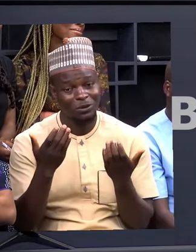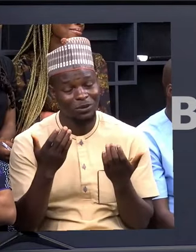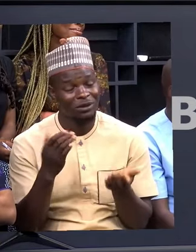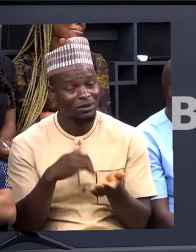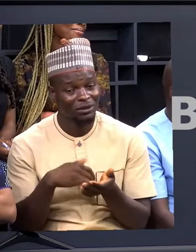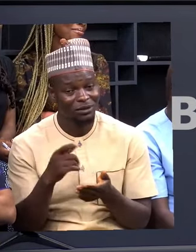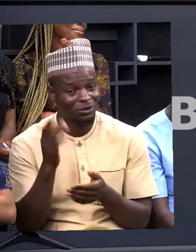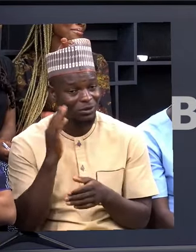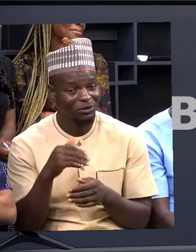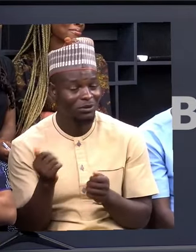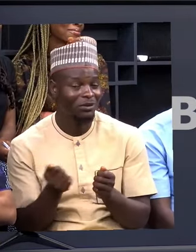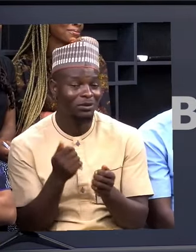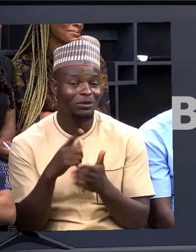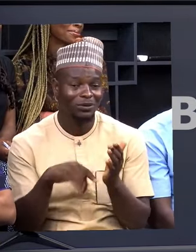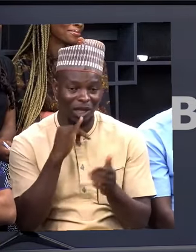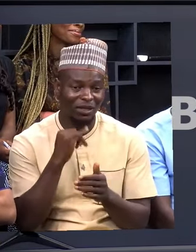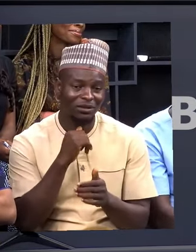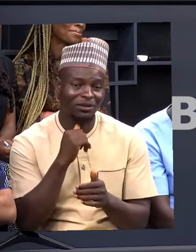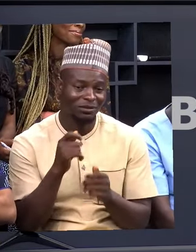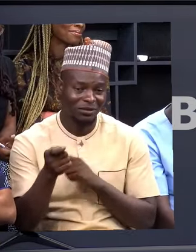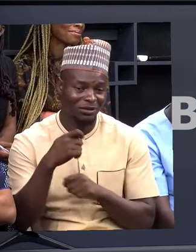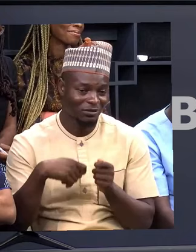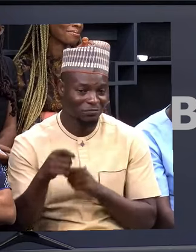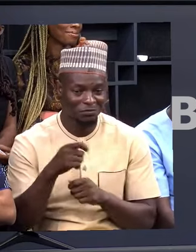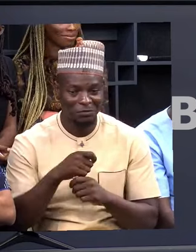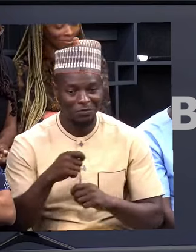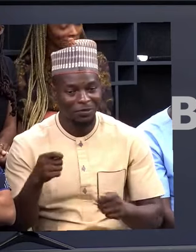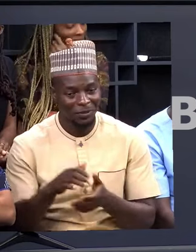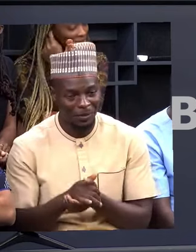check what you need to type first.